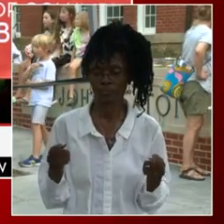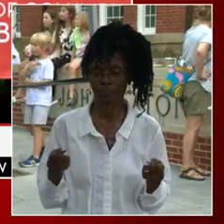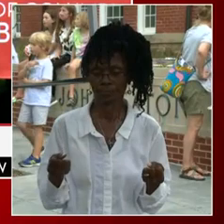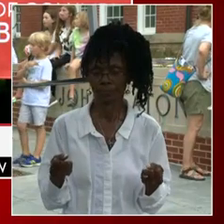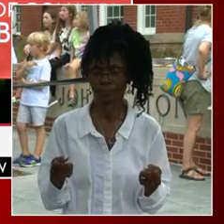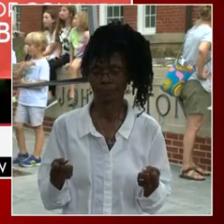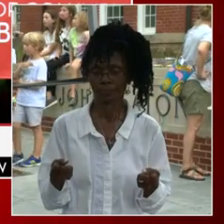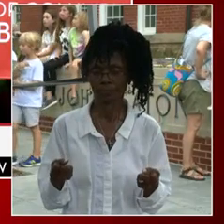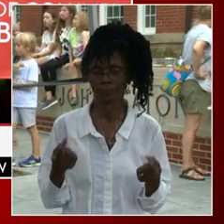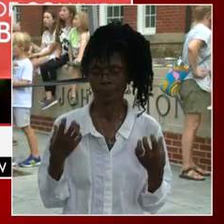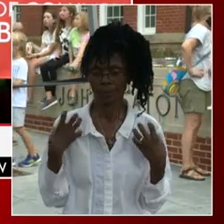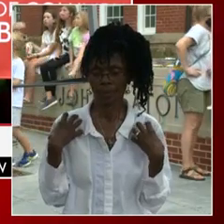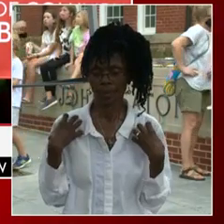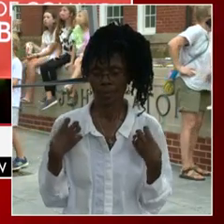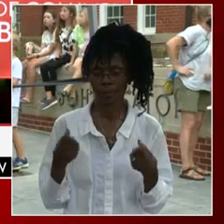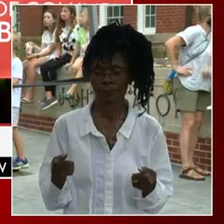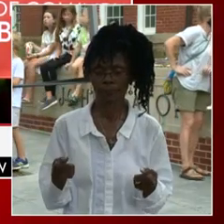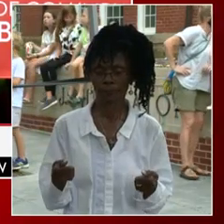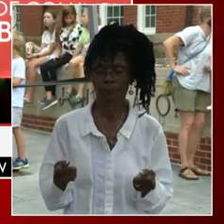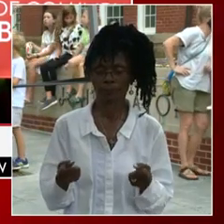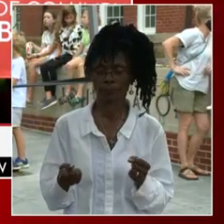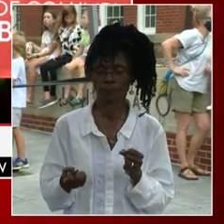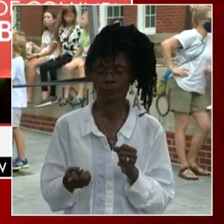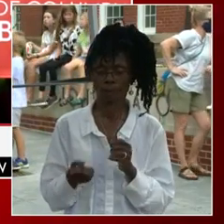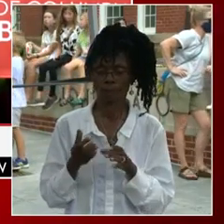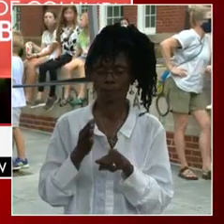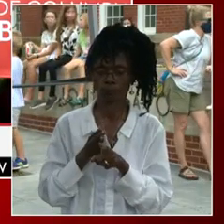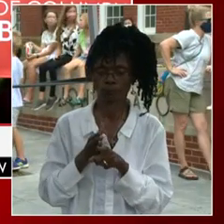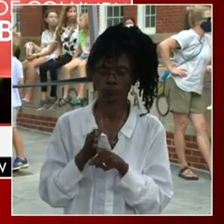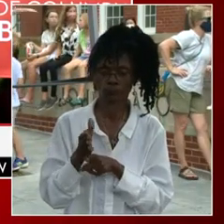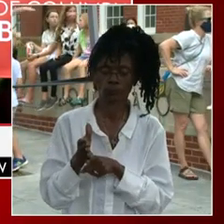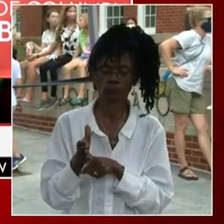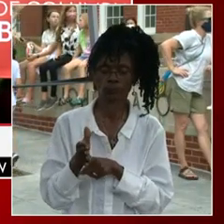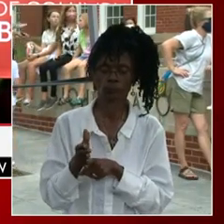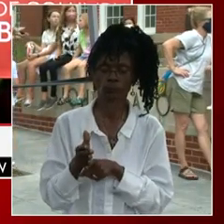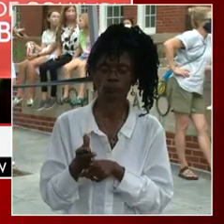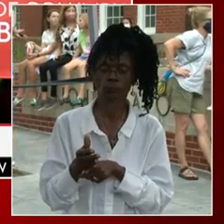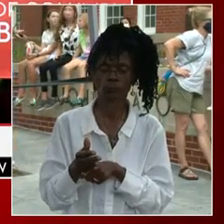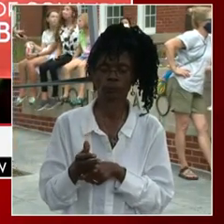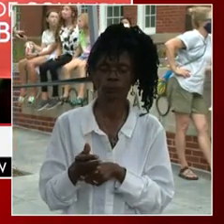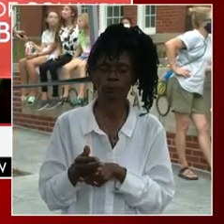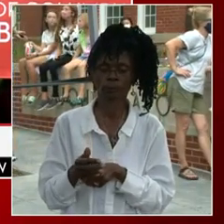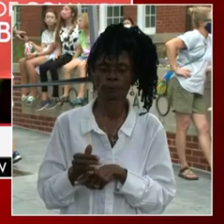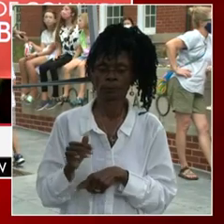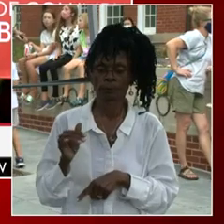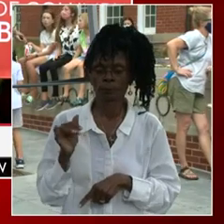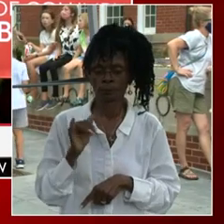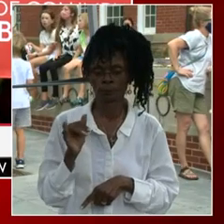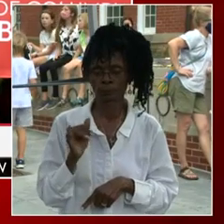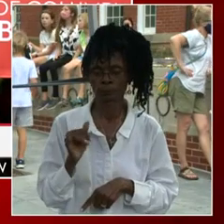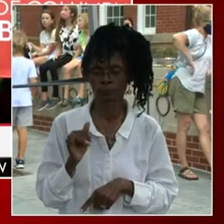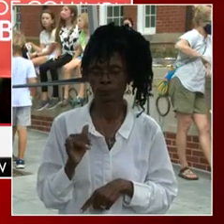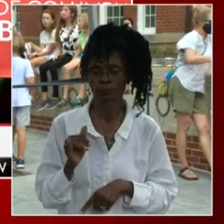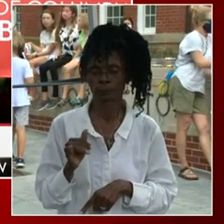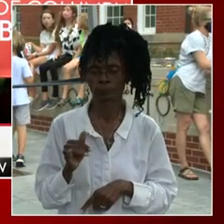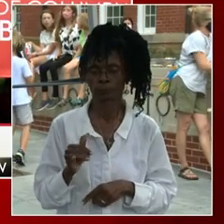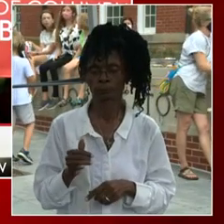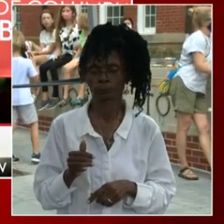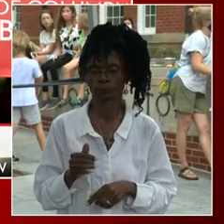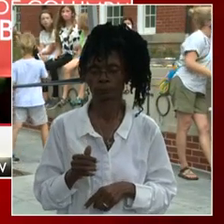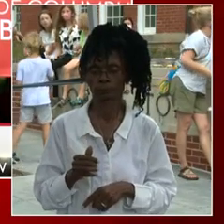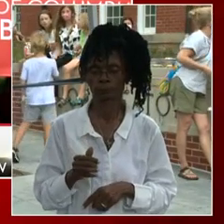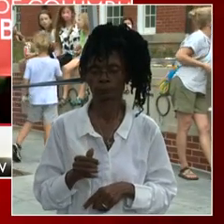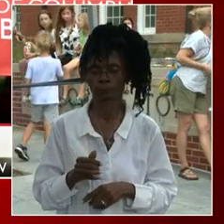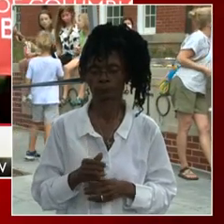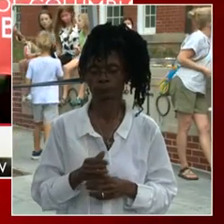students. We're providing dollars to each school to provide additional academic support that can take place after school, before